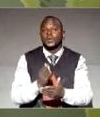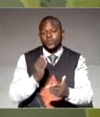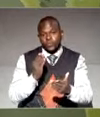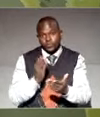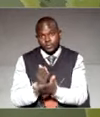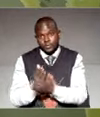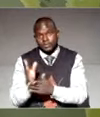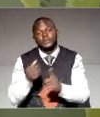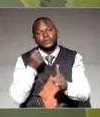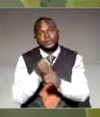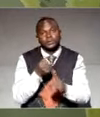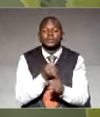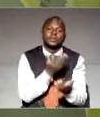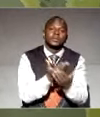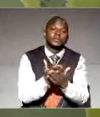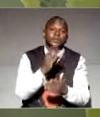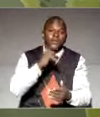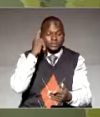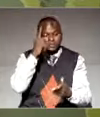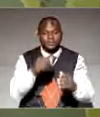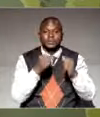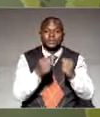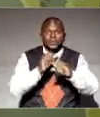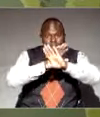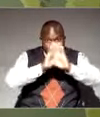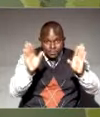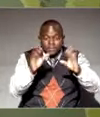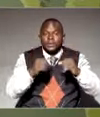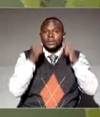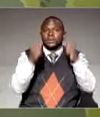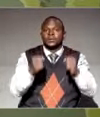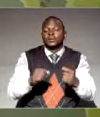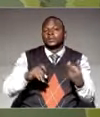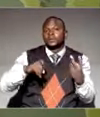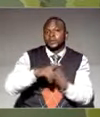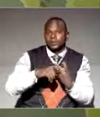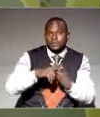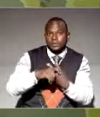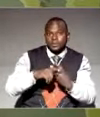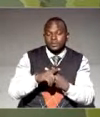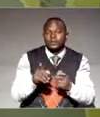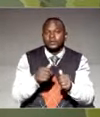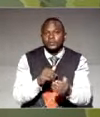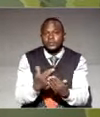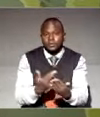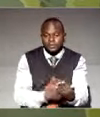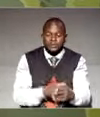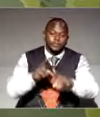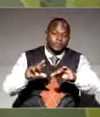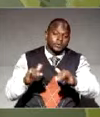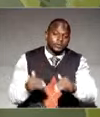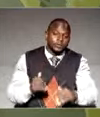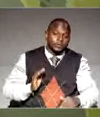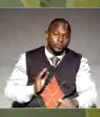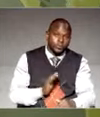have urged the government to strengthen awareness campaigns against HIV and AIDS. Following the report findings by the body,